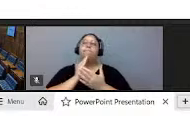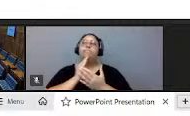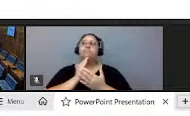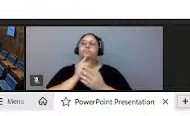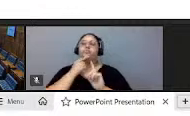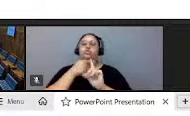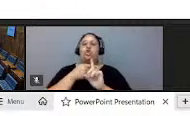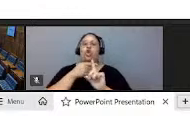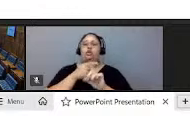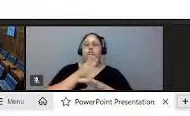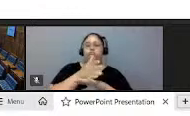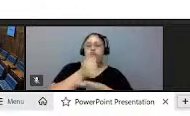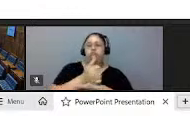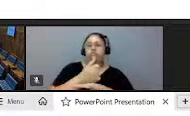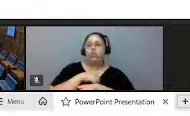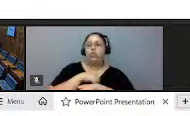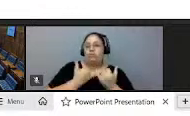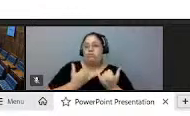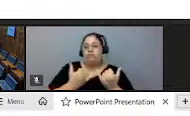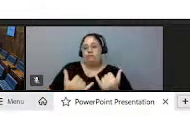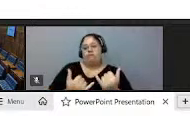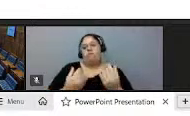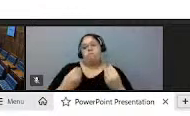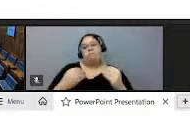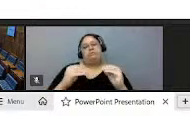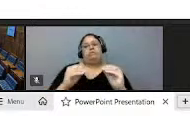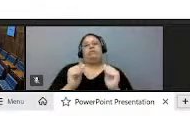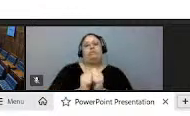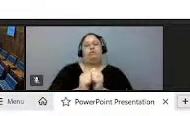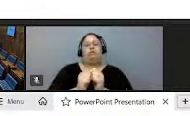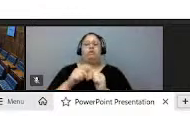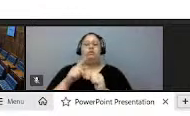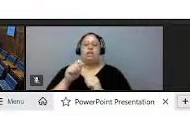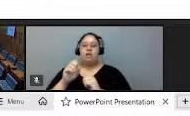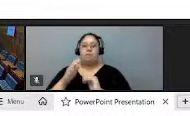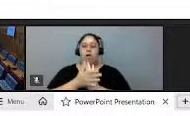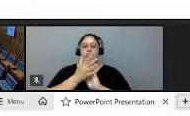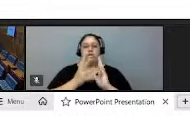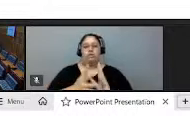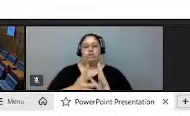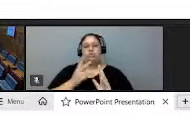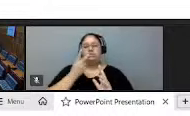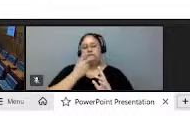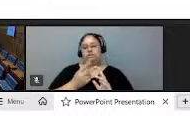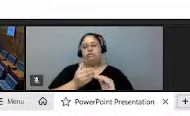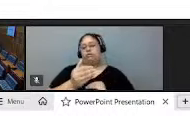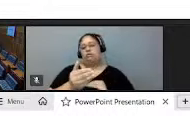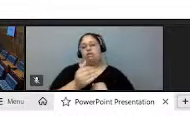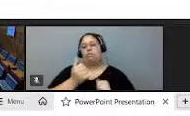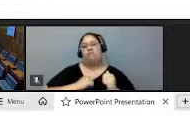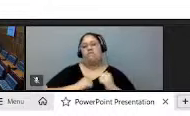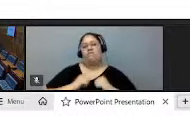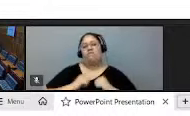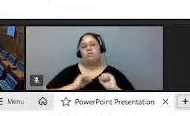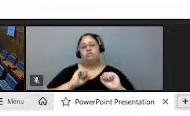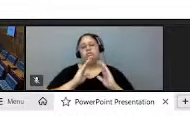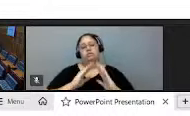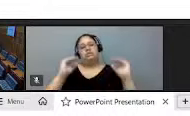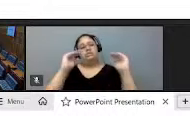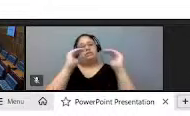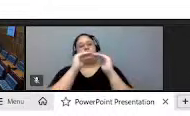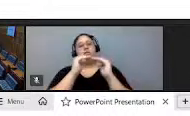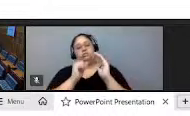target setting that we currently uh conclude including with our terminal operators that will see itself into their performance standards for the next